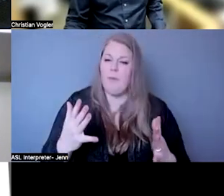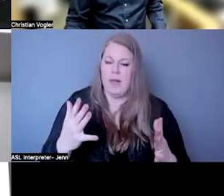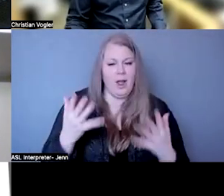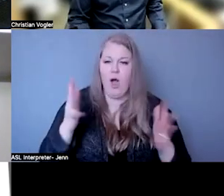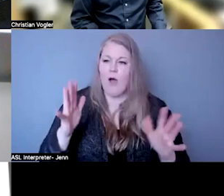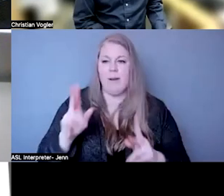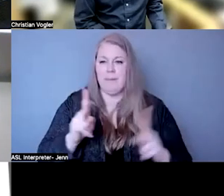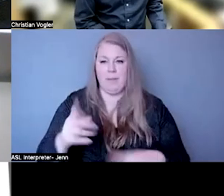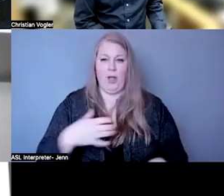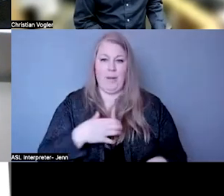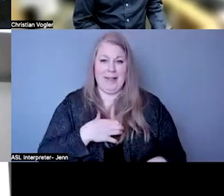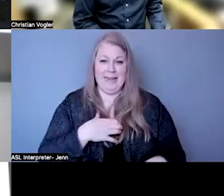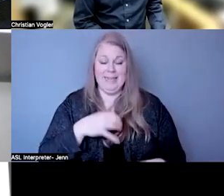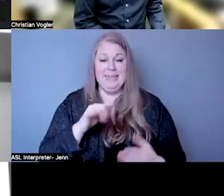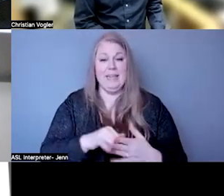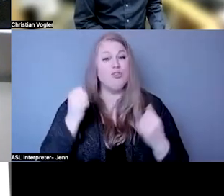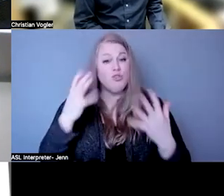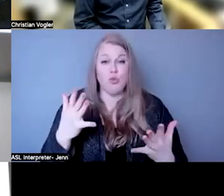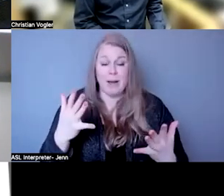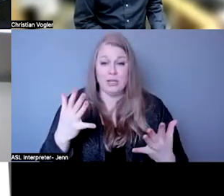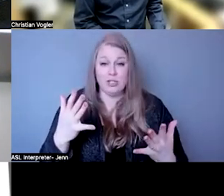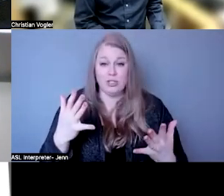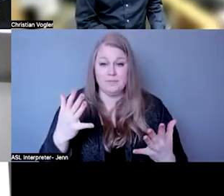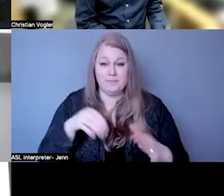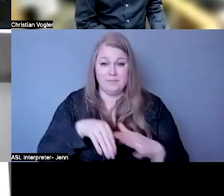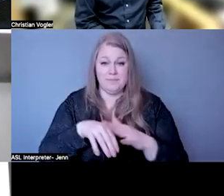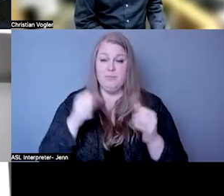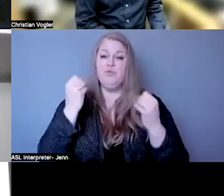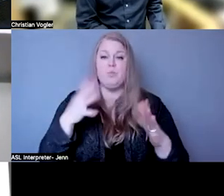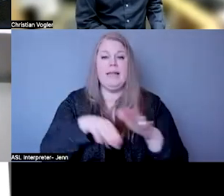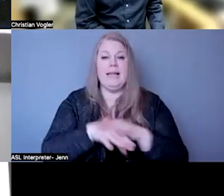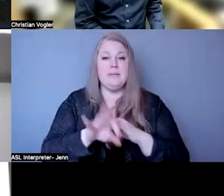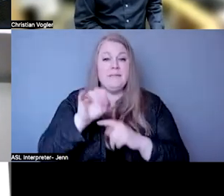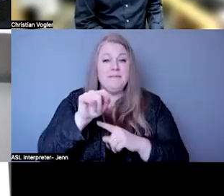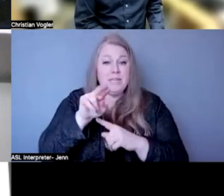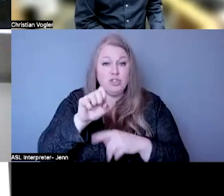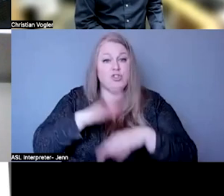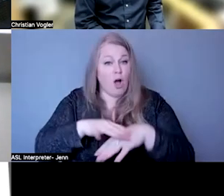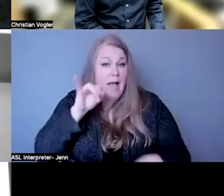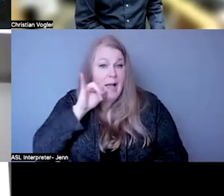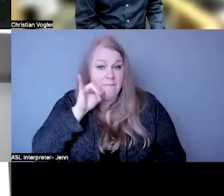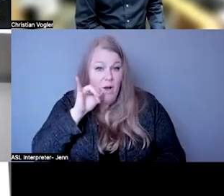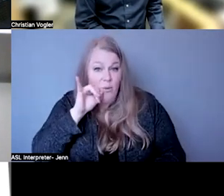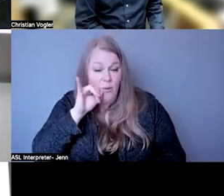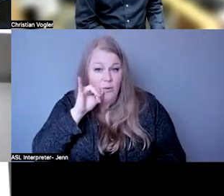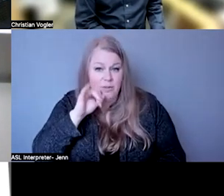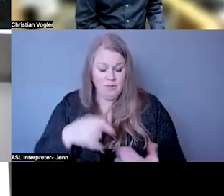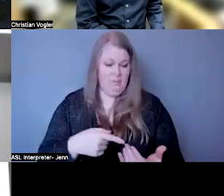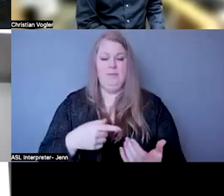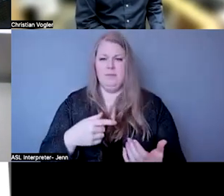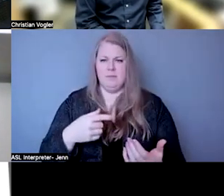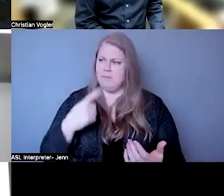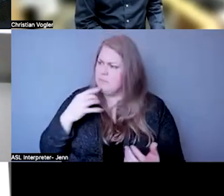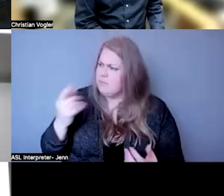people are complaining that there's too many accessibility features in the iPhone. And I go, what do you mean by